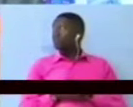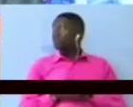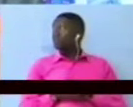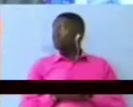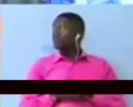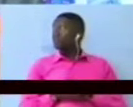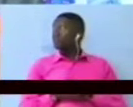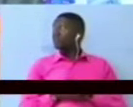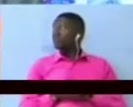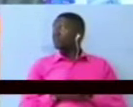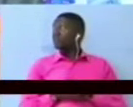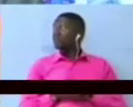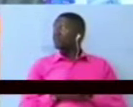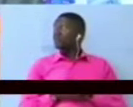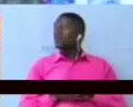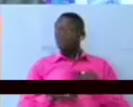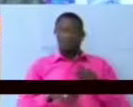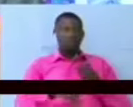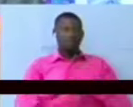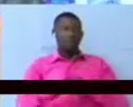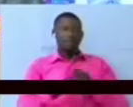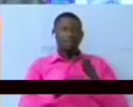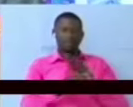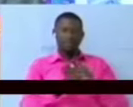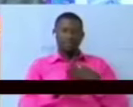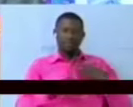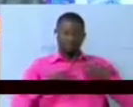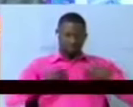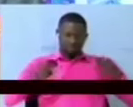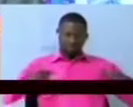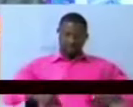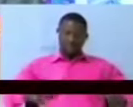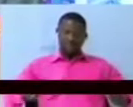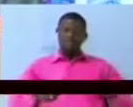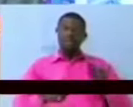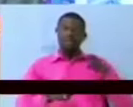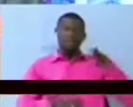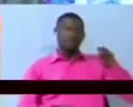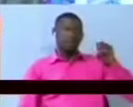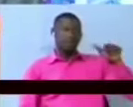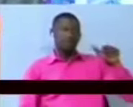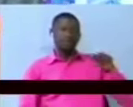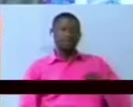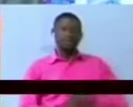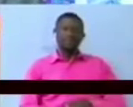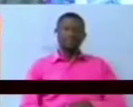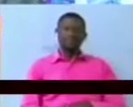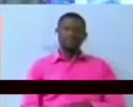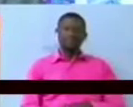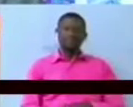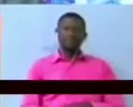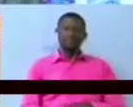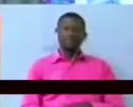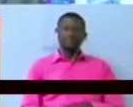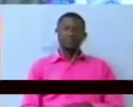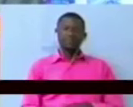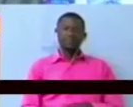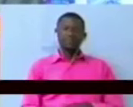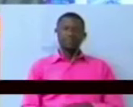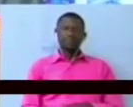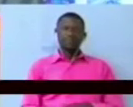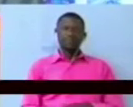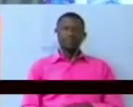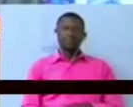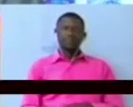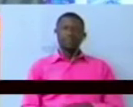ma sumi kay. That was the time before I was stripped off at the NIA. Pour li tax ñu di ma sumi war ma def lolu. The